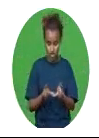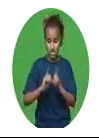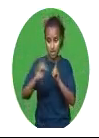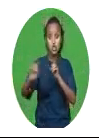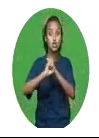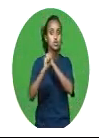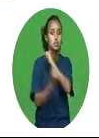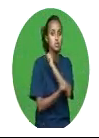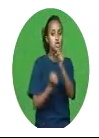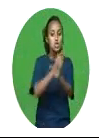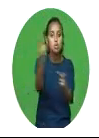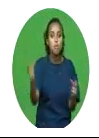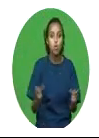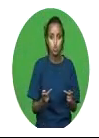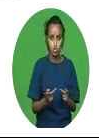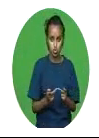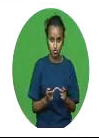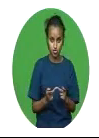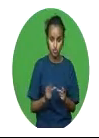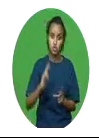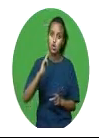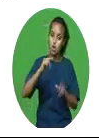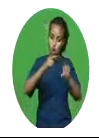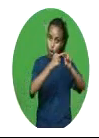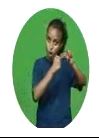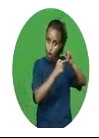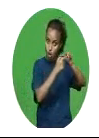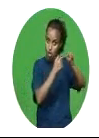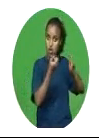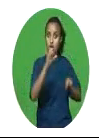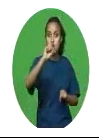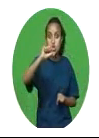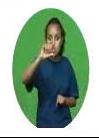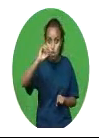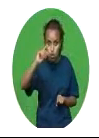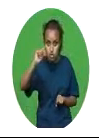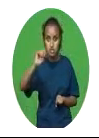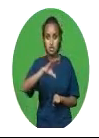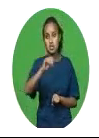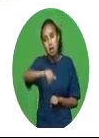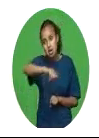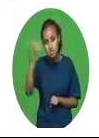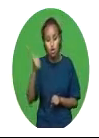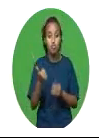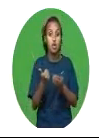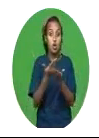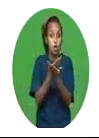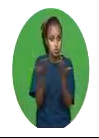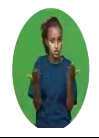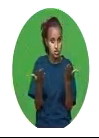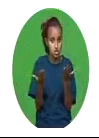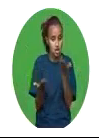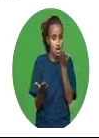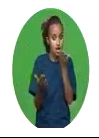the position of shapes like hole, slot, etc. of an object relative to each